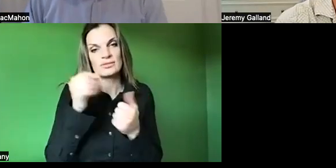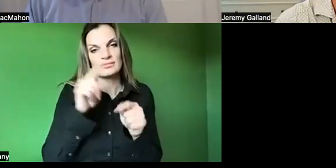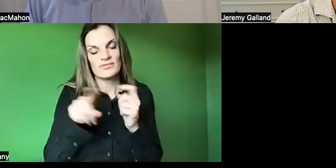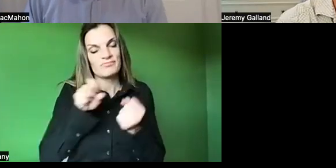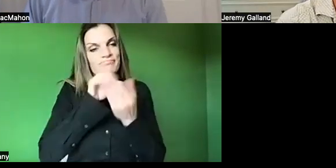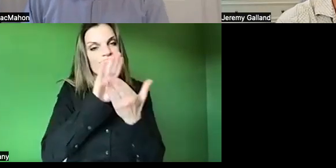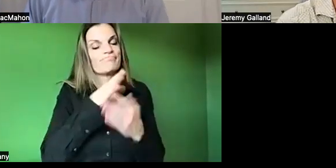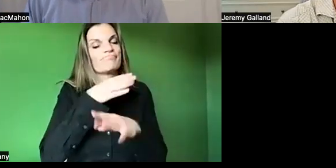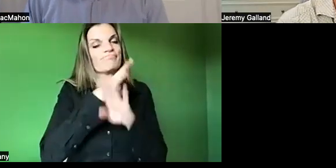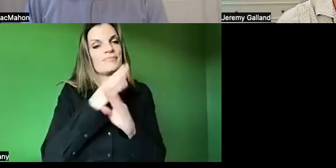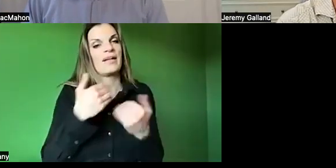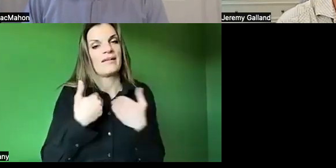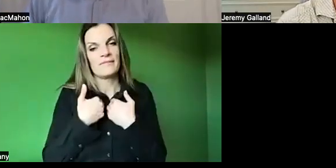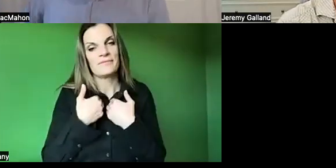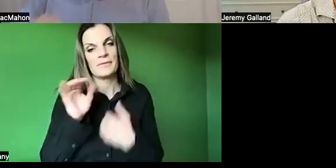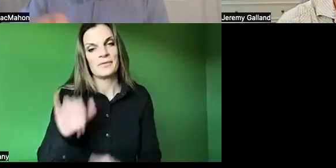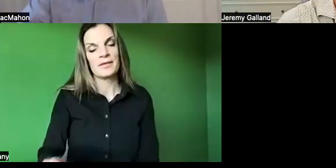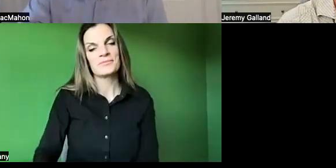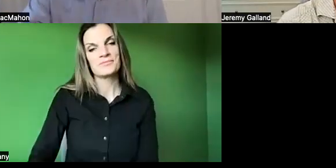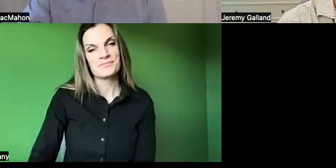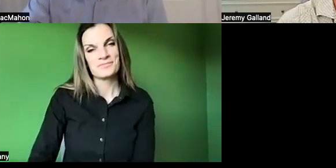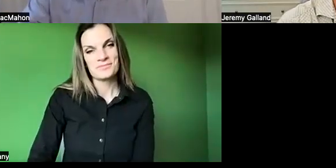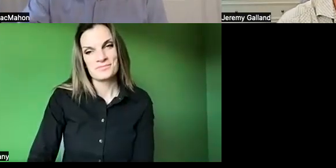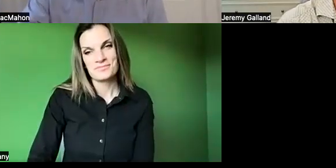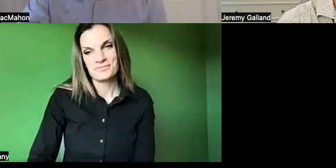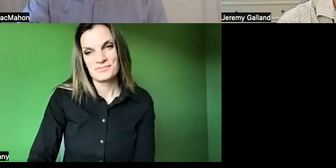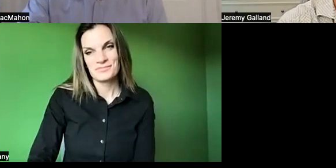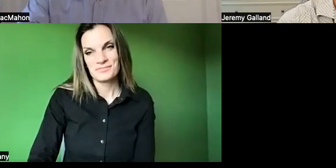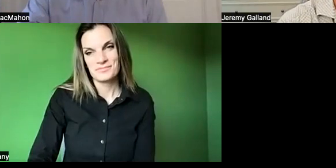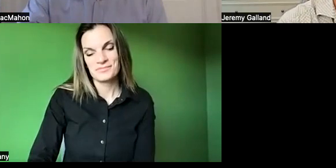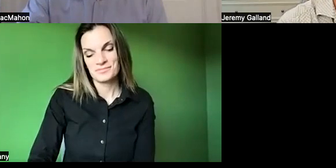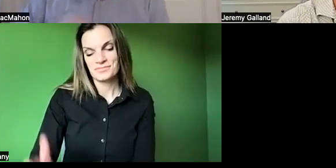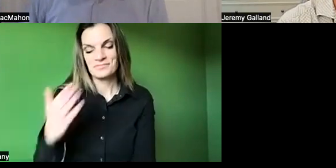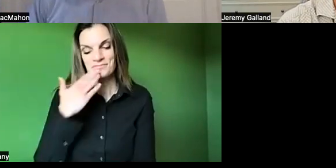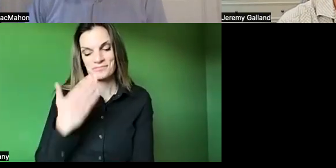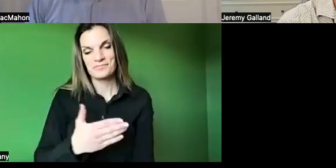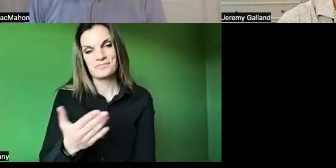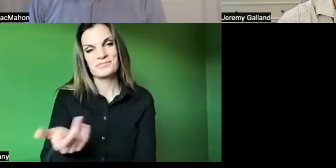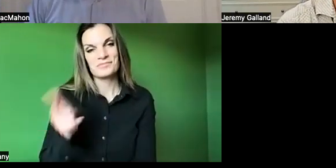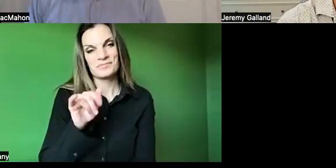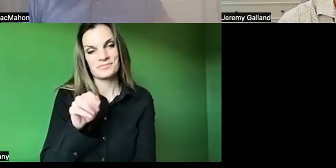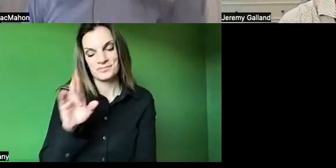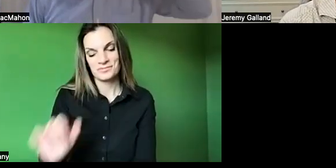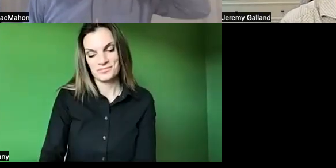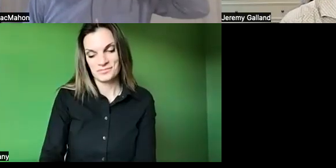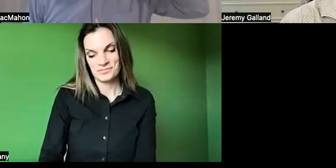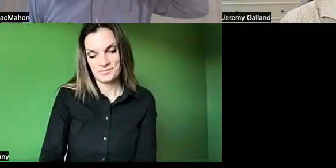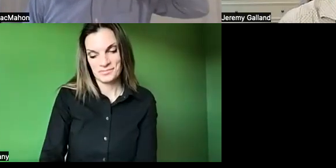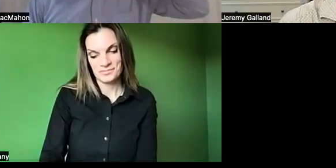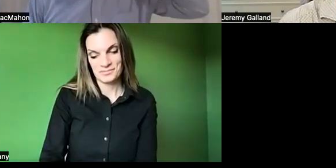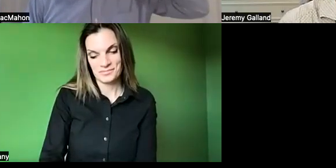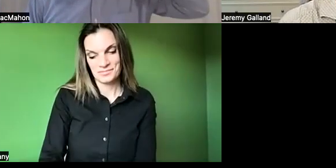front of them is what I would prioritize there. Okay, thank you. Jeremy Galland. Thanks,